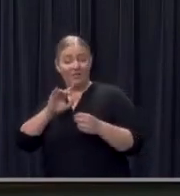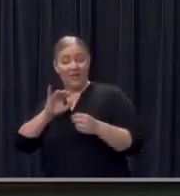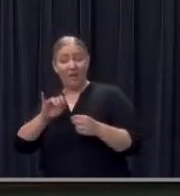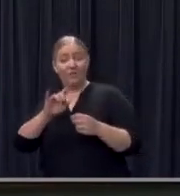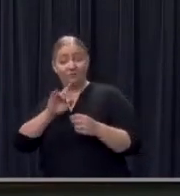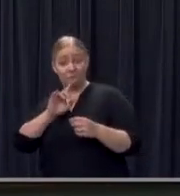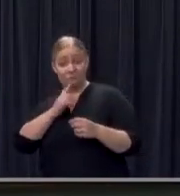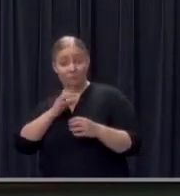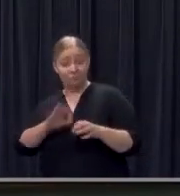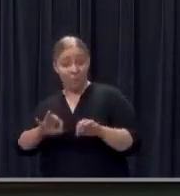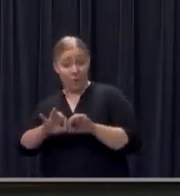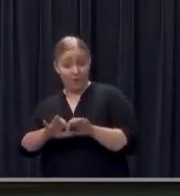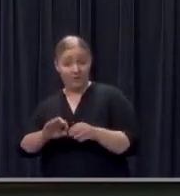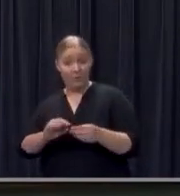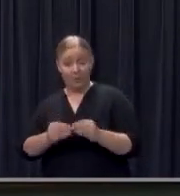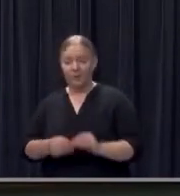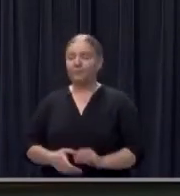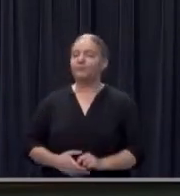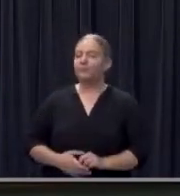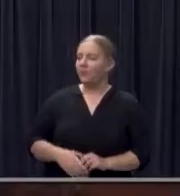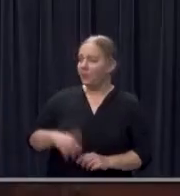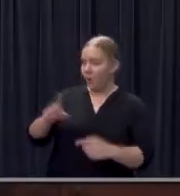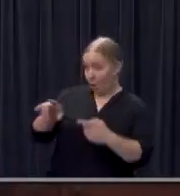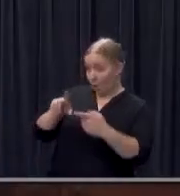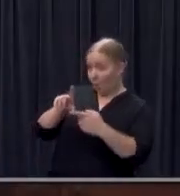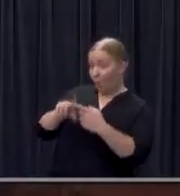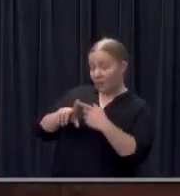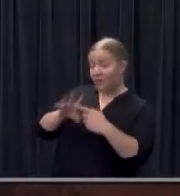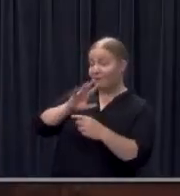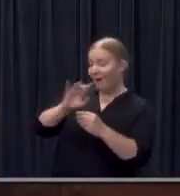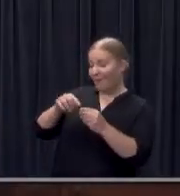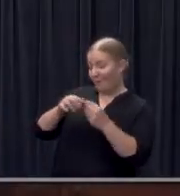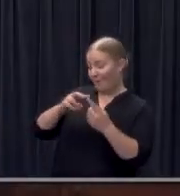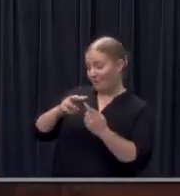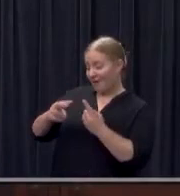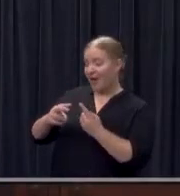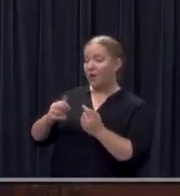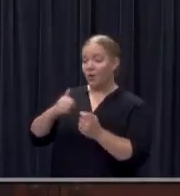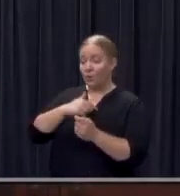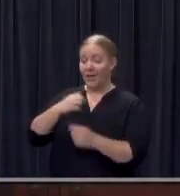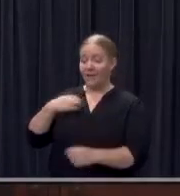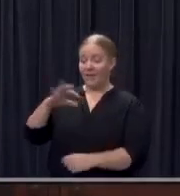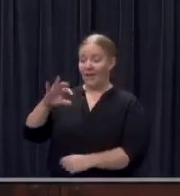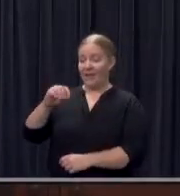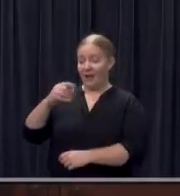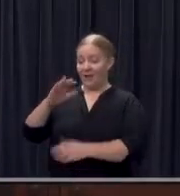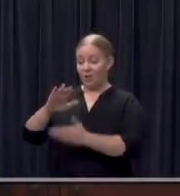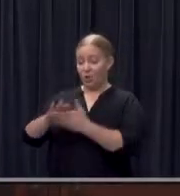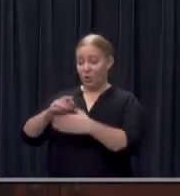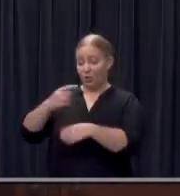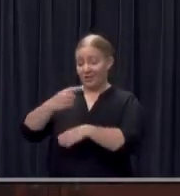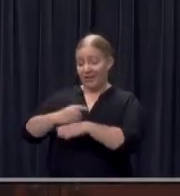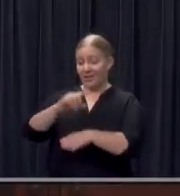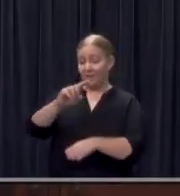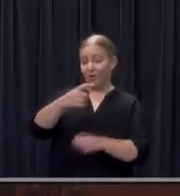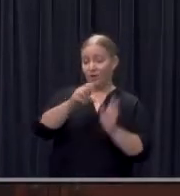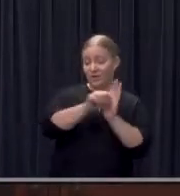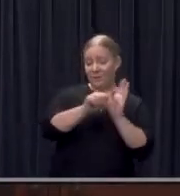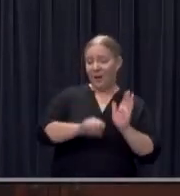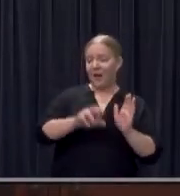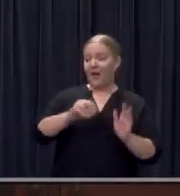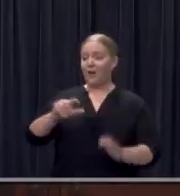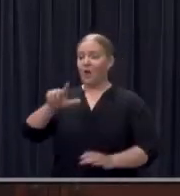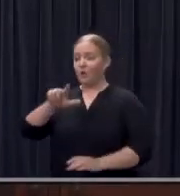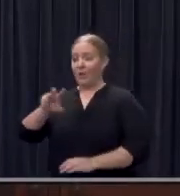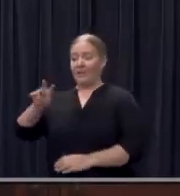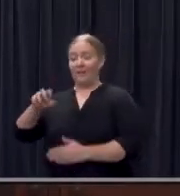number. Yeah, and I'll tell you that when you put that number into perspective, we have about 90 school days in first semester and 27,000